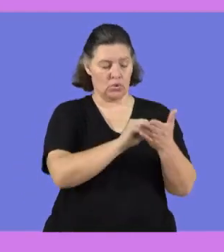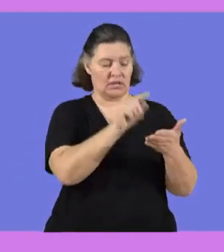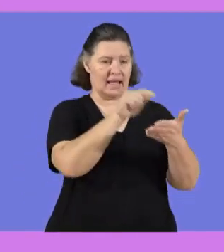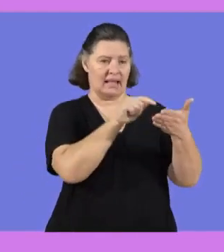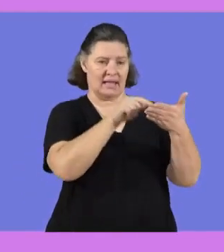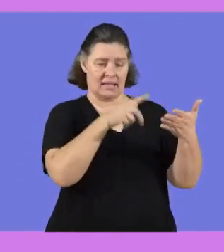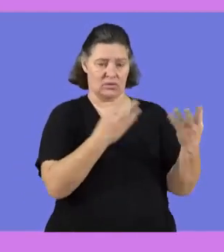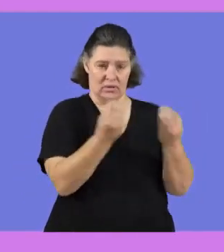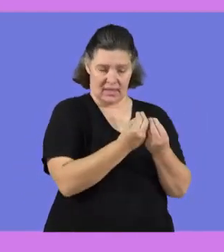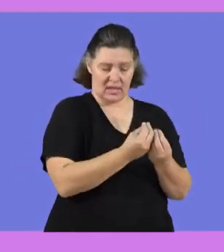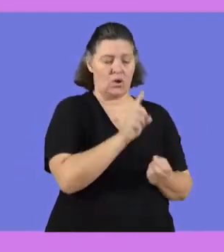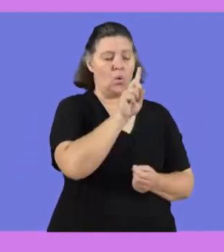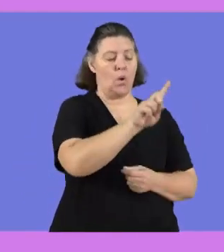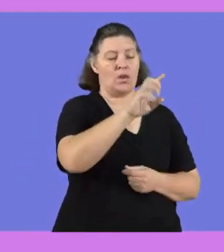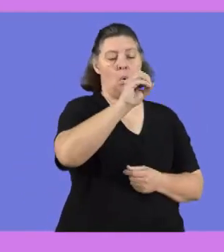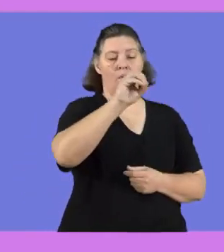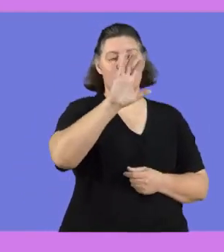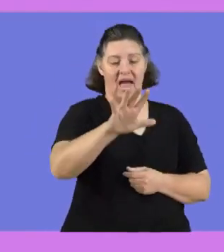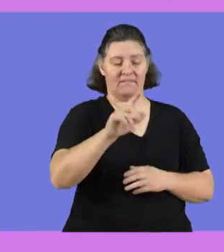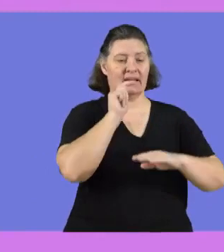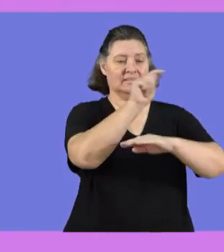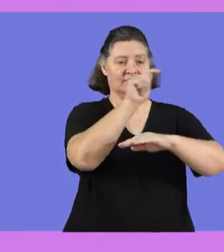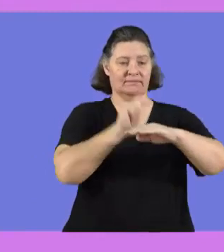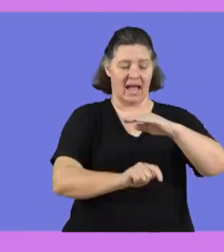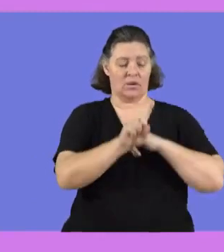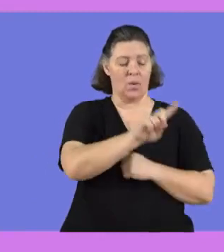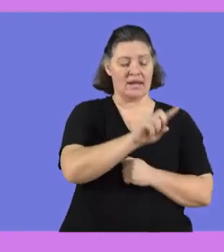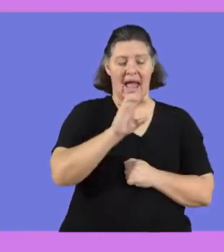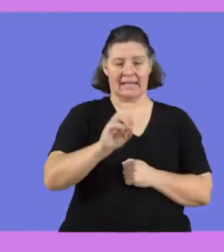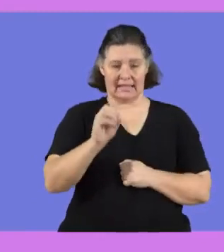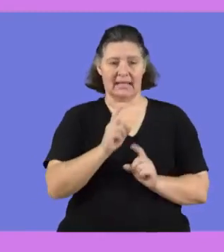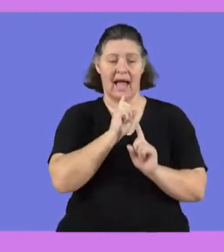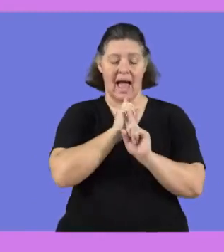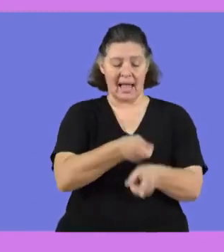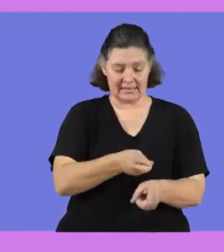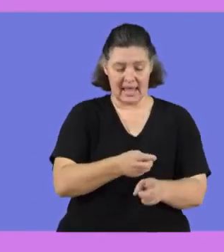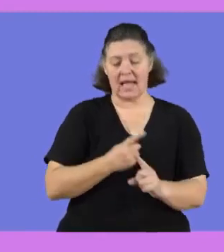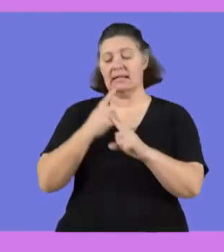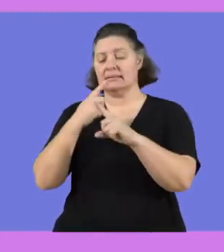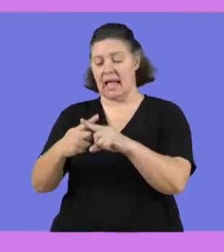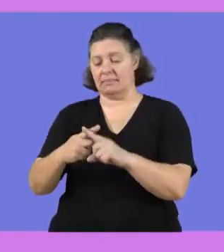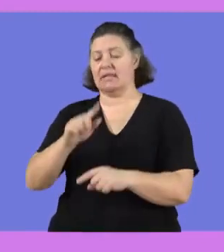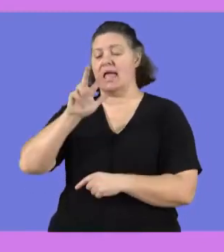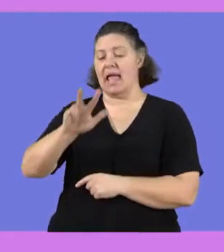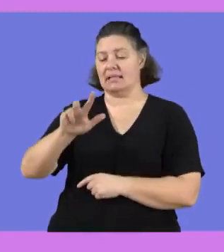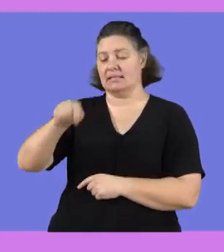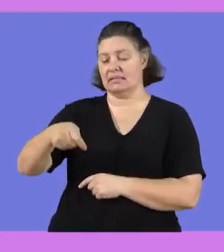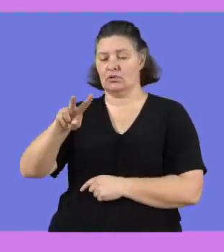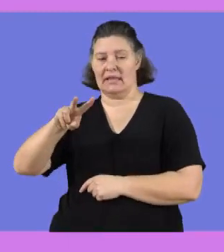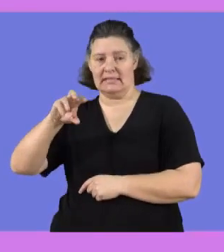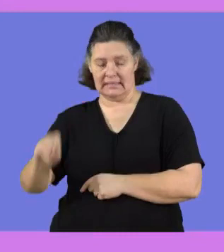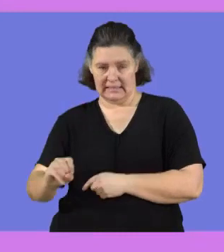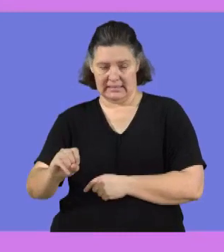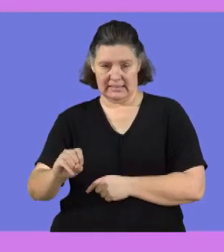8 Rand 20. So can we press the calculator together? It's 105 divided